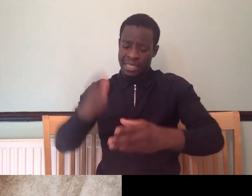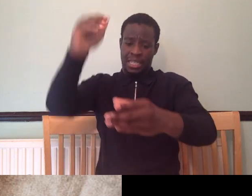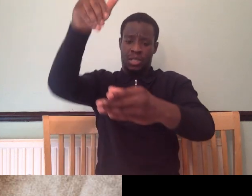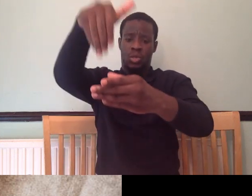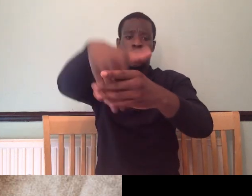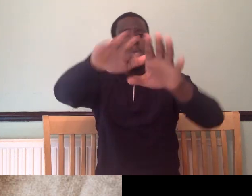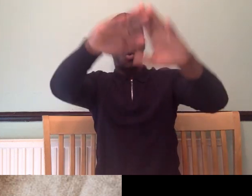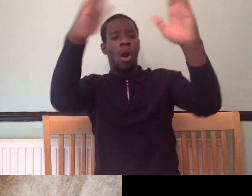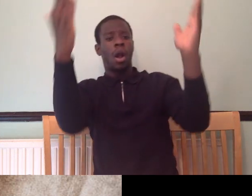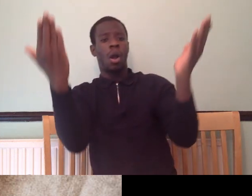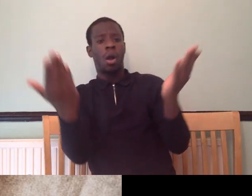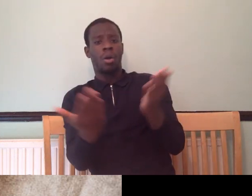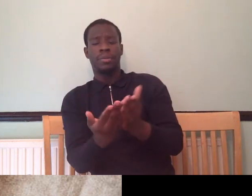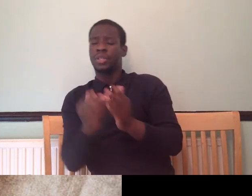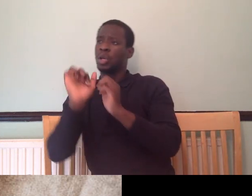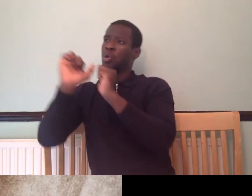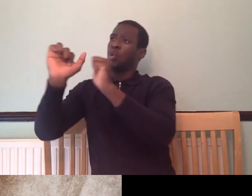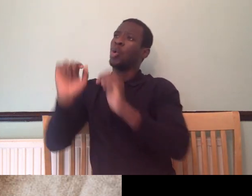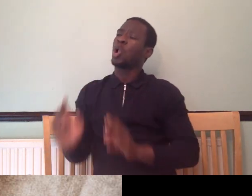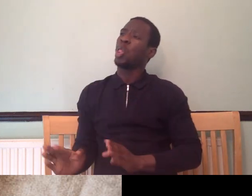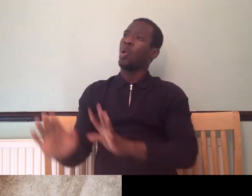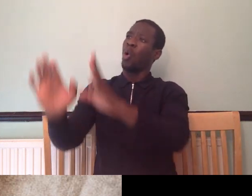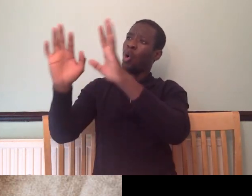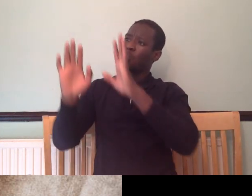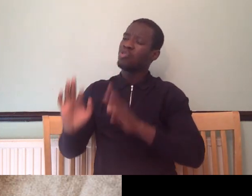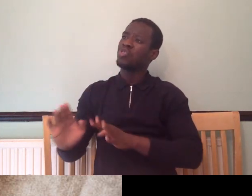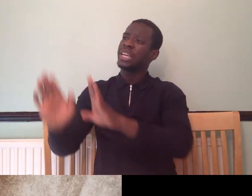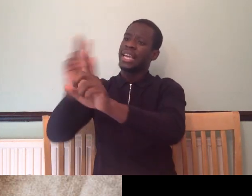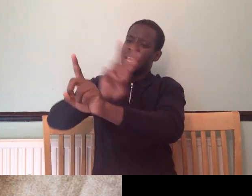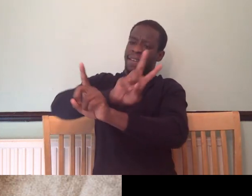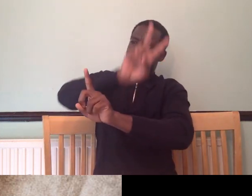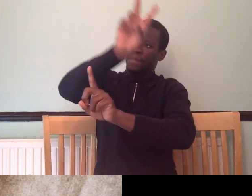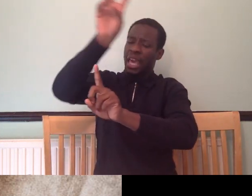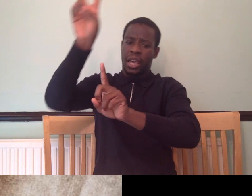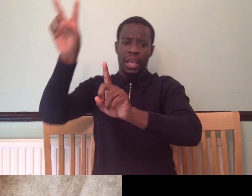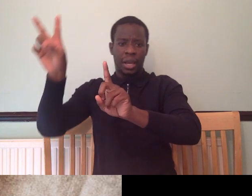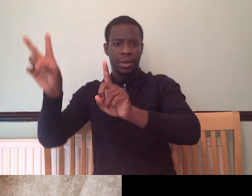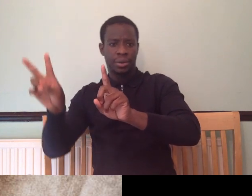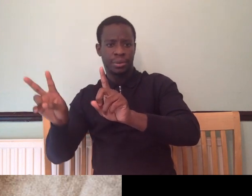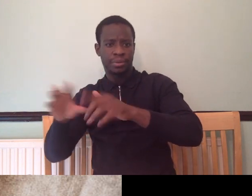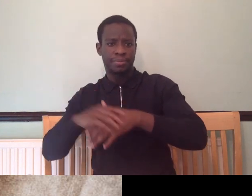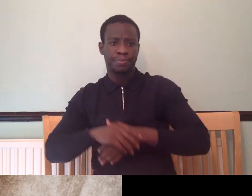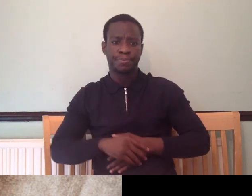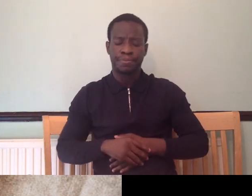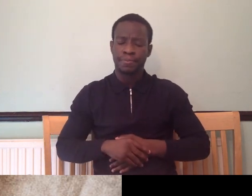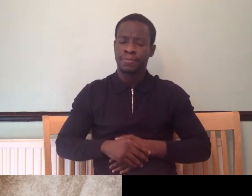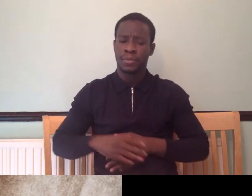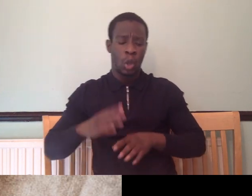Into our world, your glory flame.